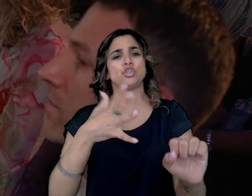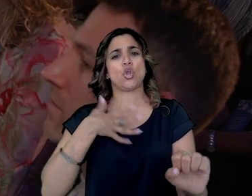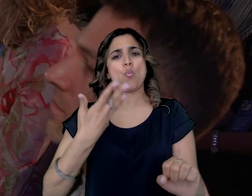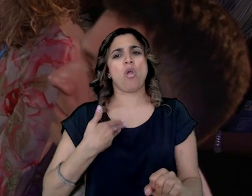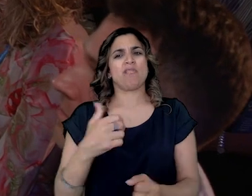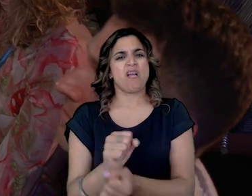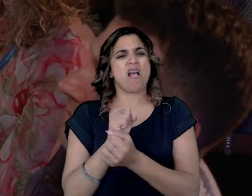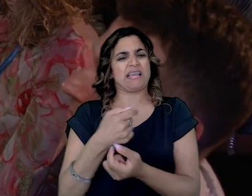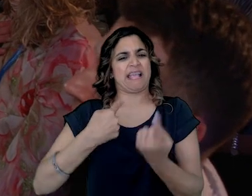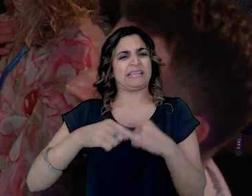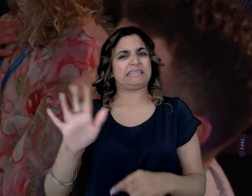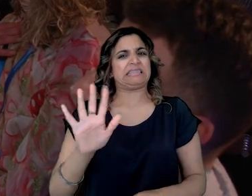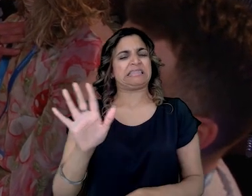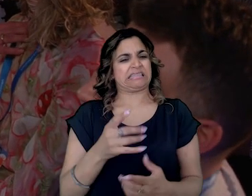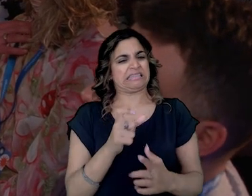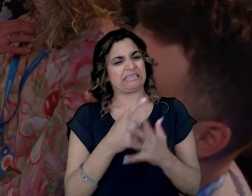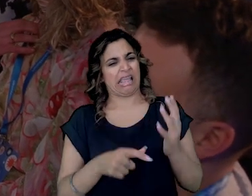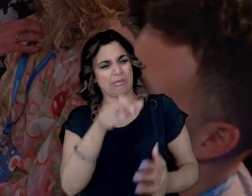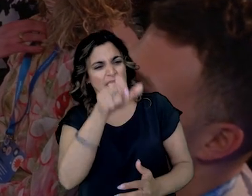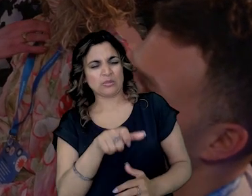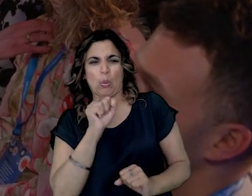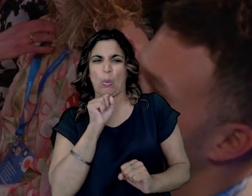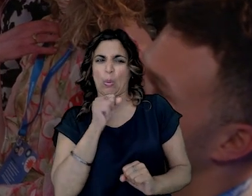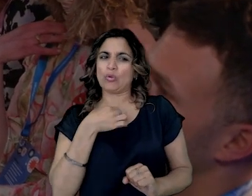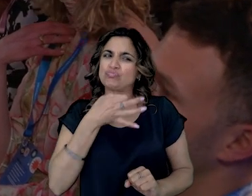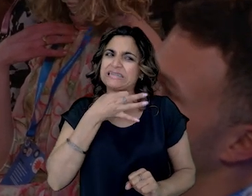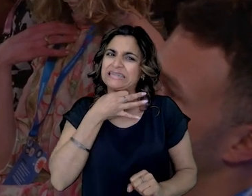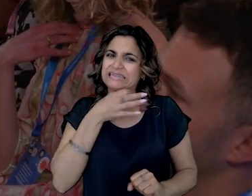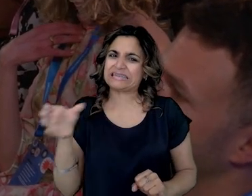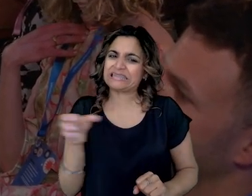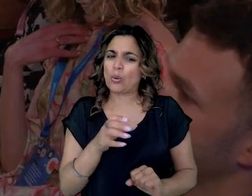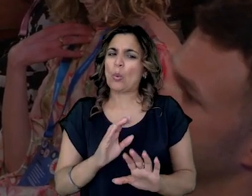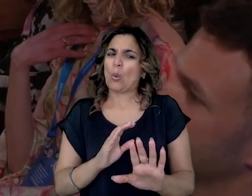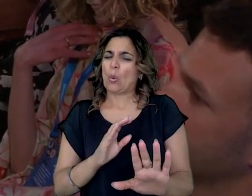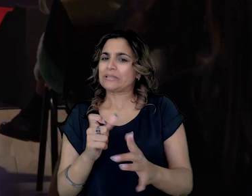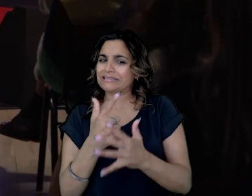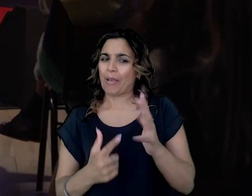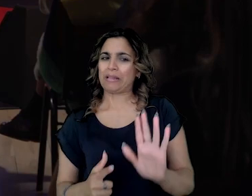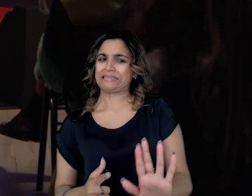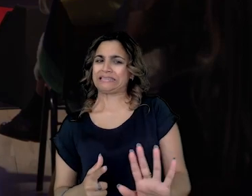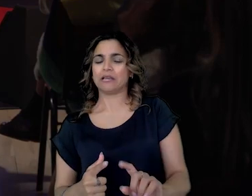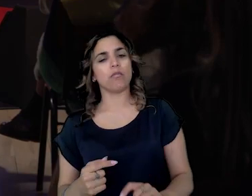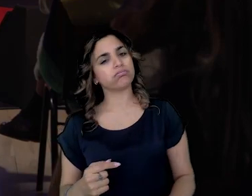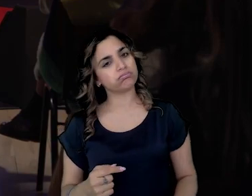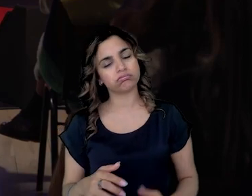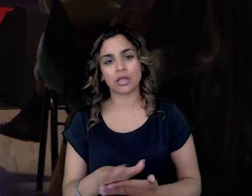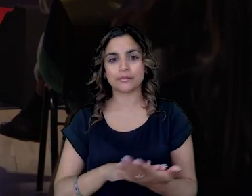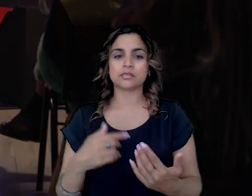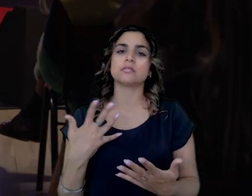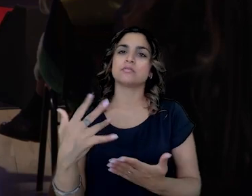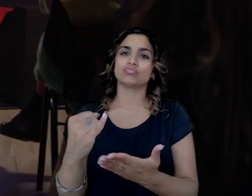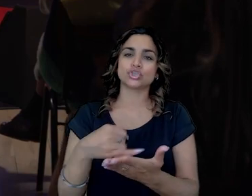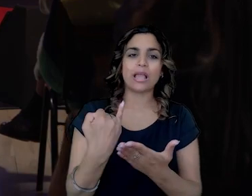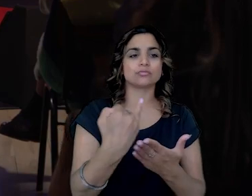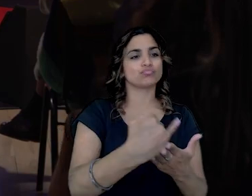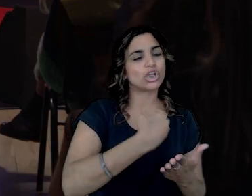perceived lack of productivity or perhaps being risky hires meant that i was continually